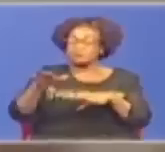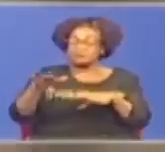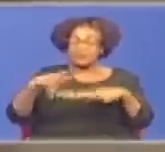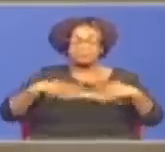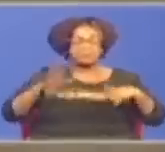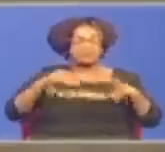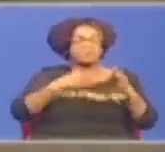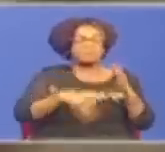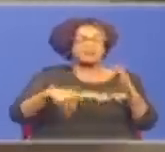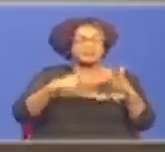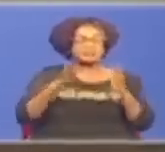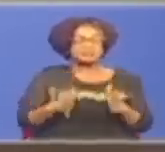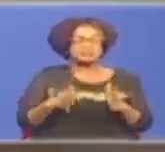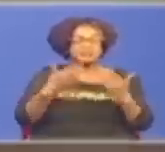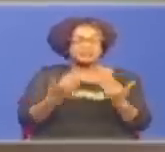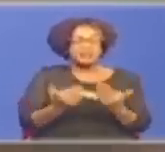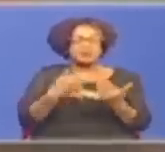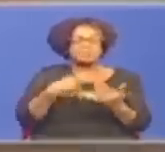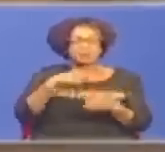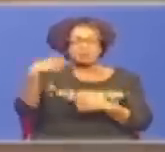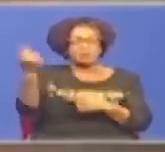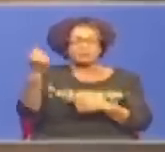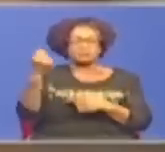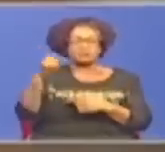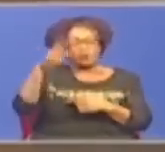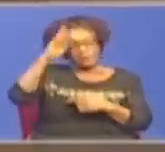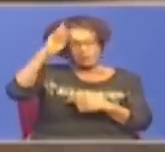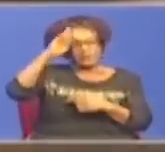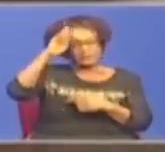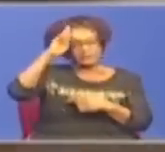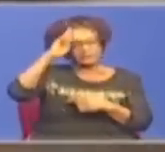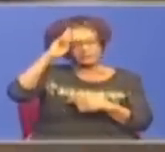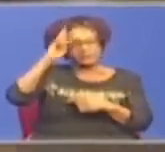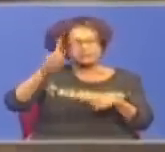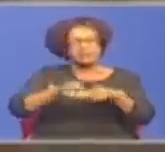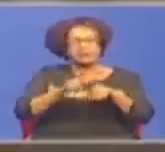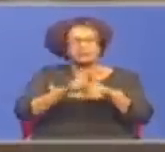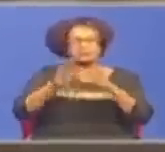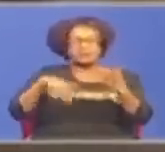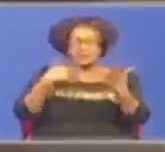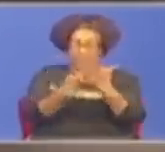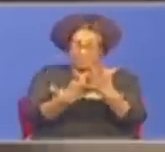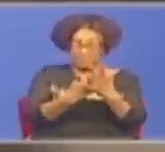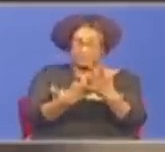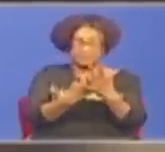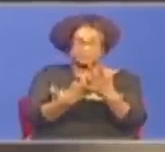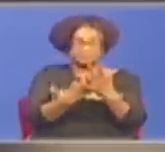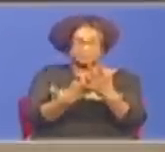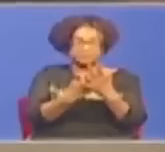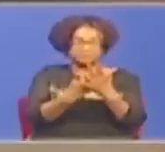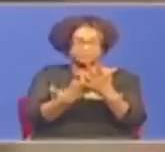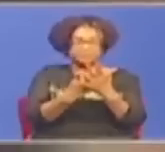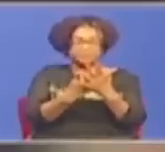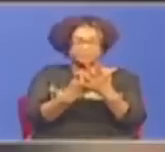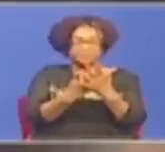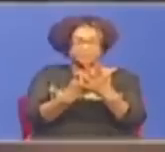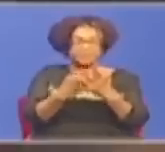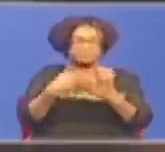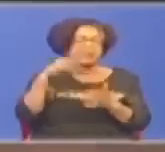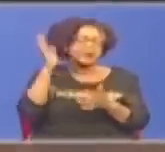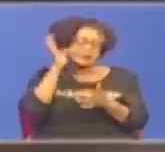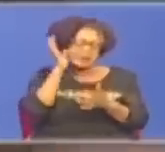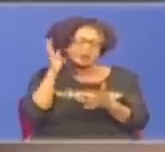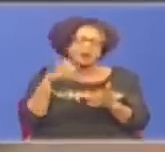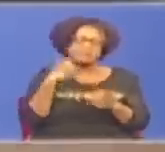now off to Port Police, as directed by the courts. Nasikia tuko na maneno mengi,